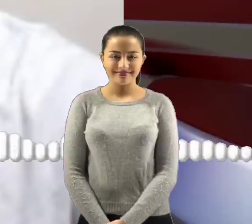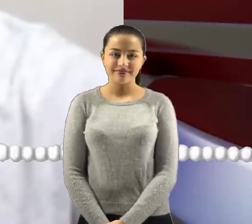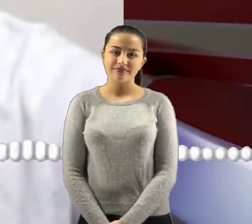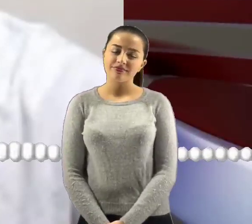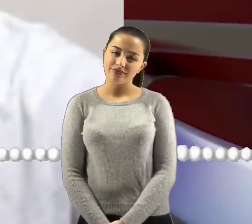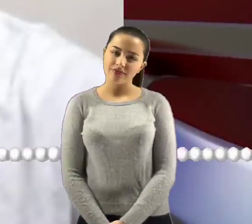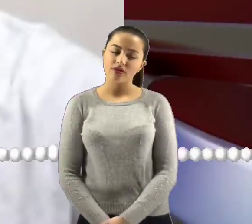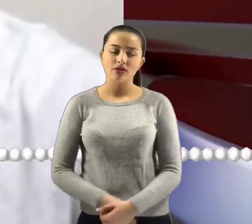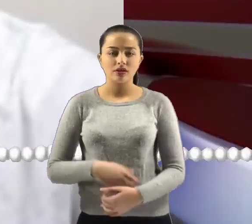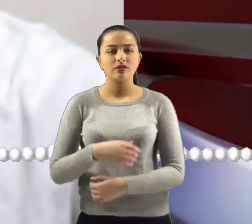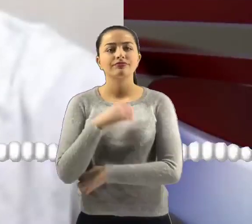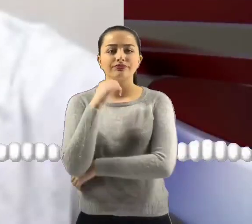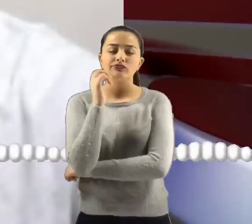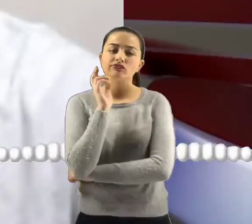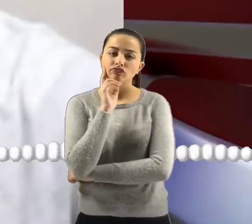Biafra